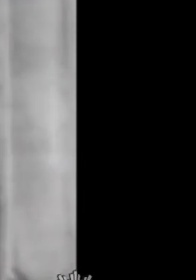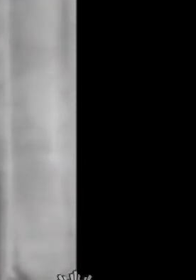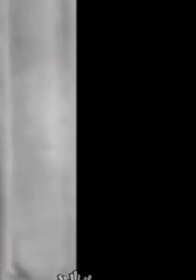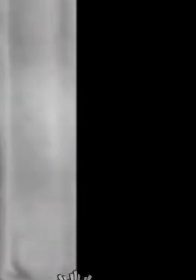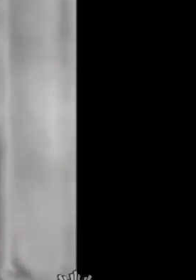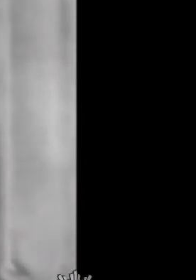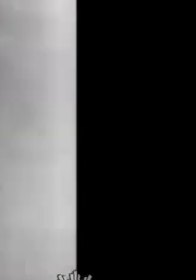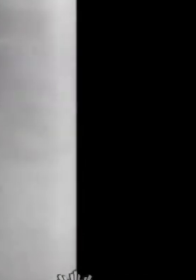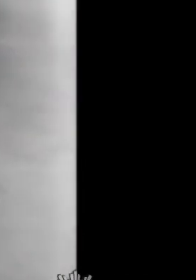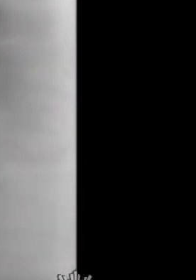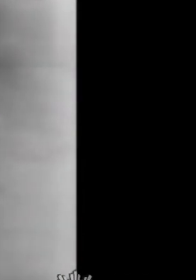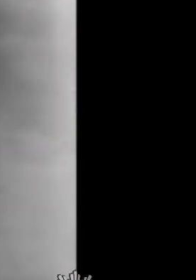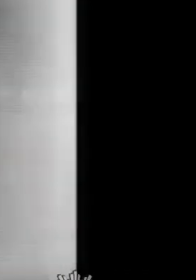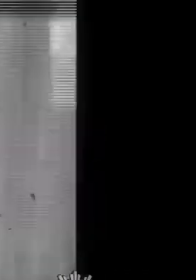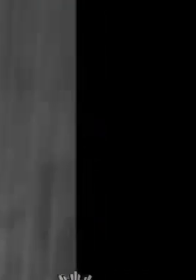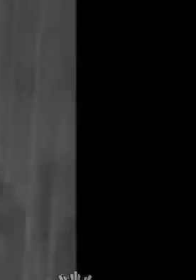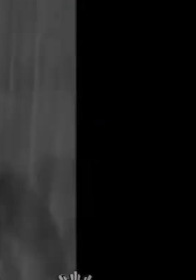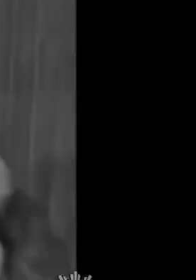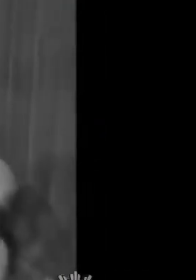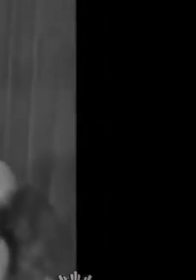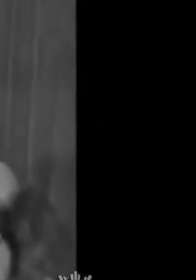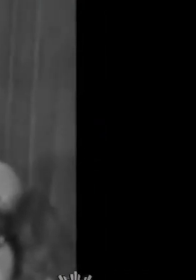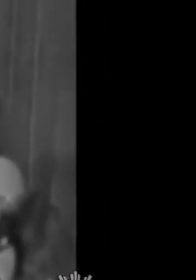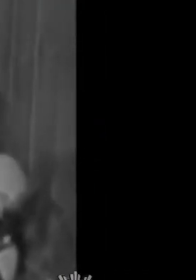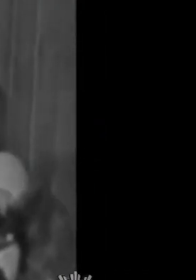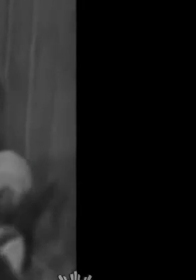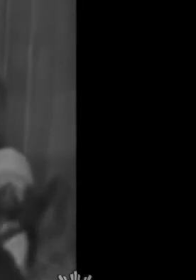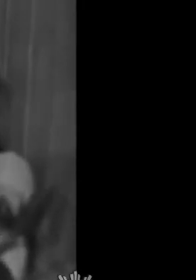Carl Reiner didn't miss a lot.